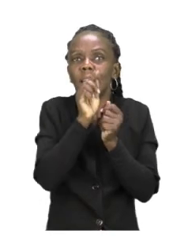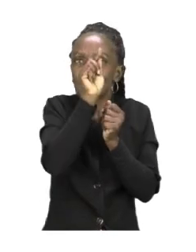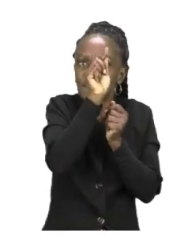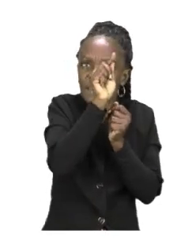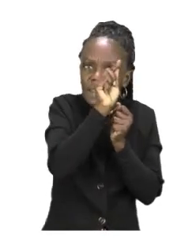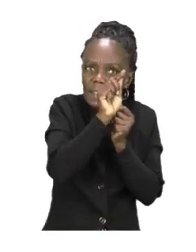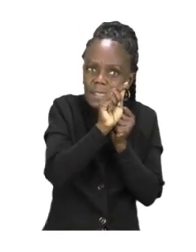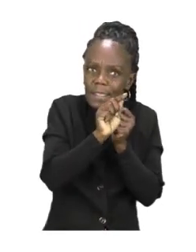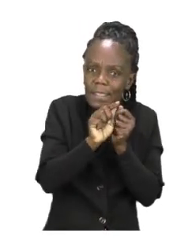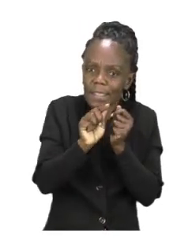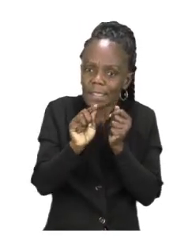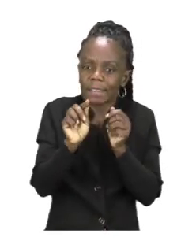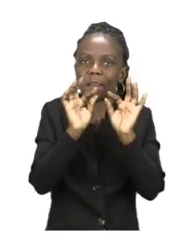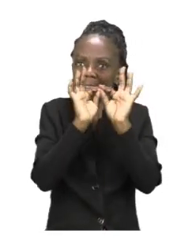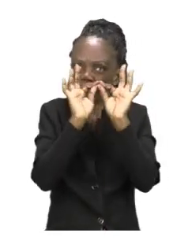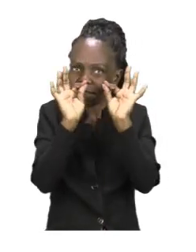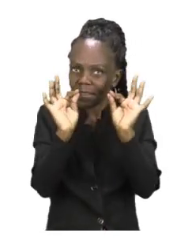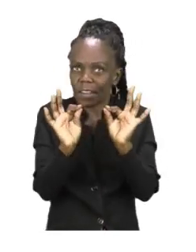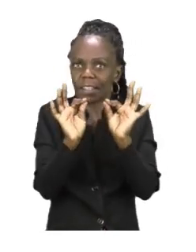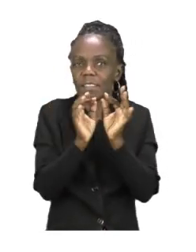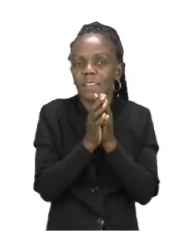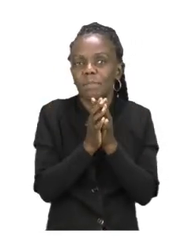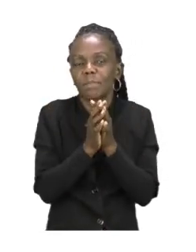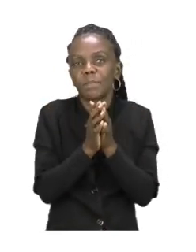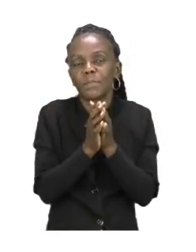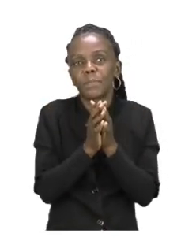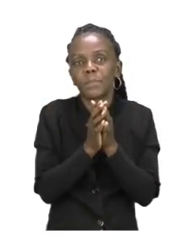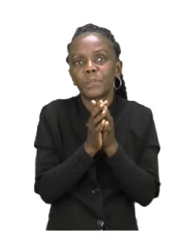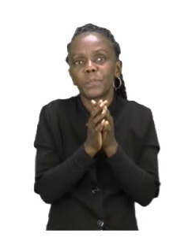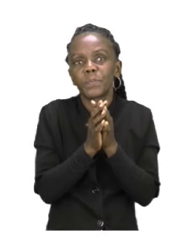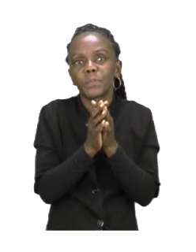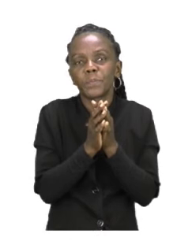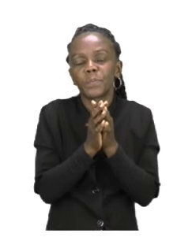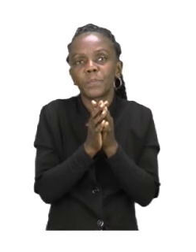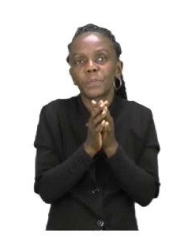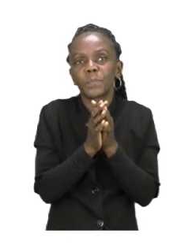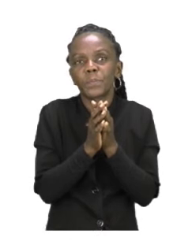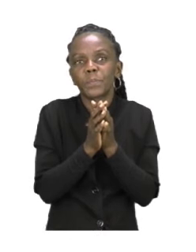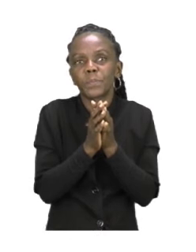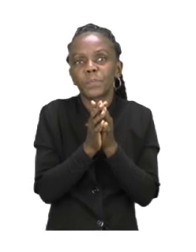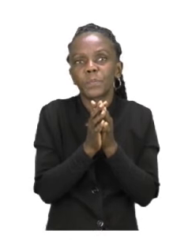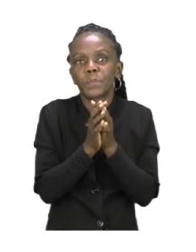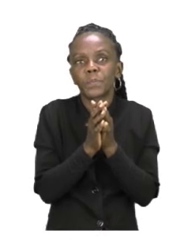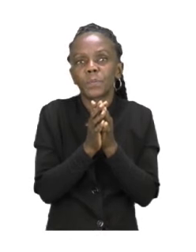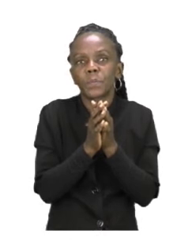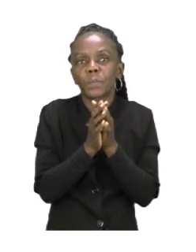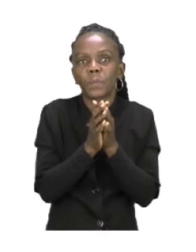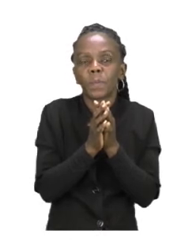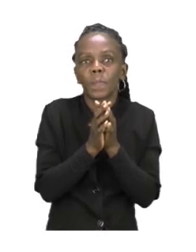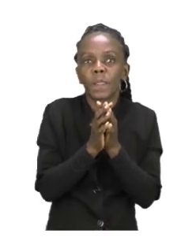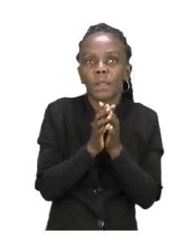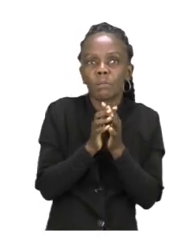tracing. The second last one actually, you are going to find the